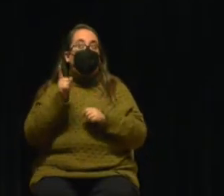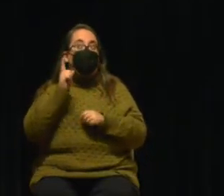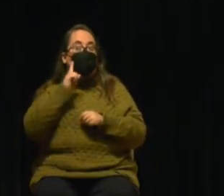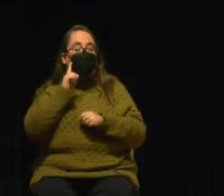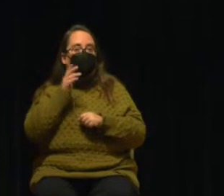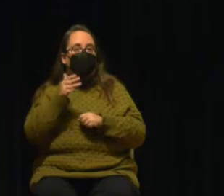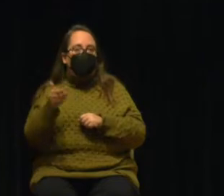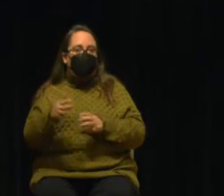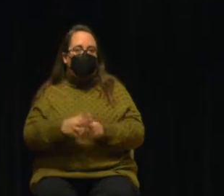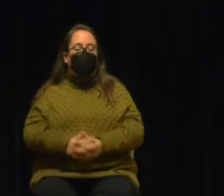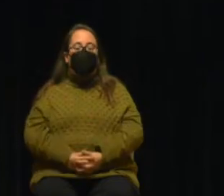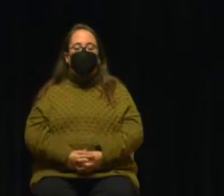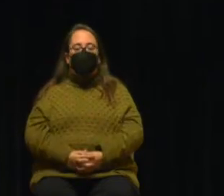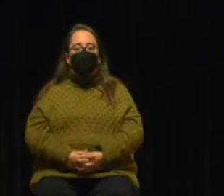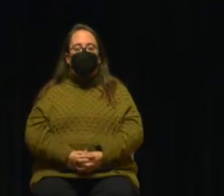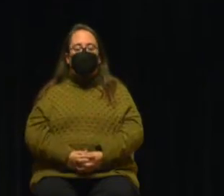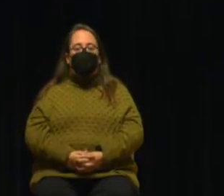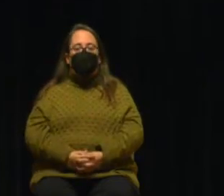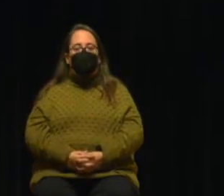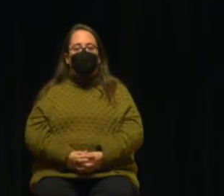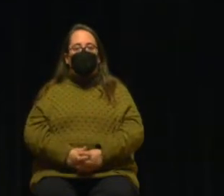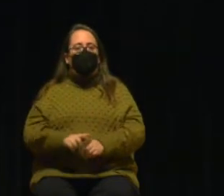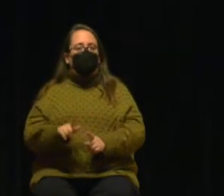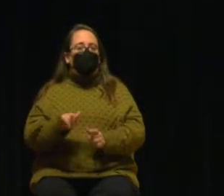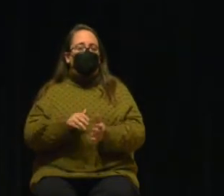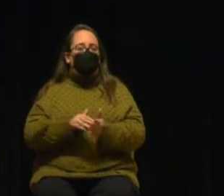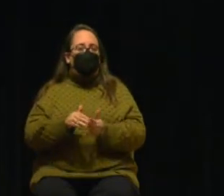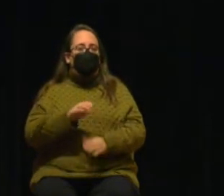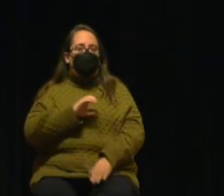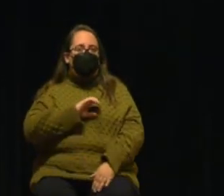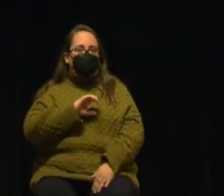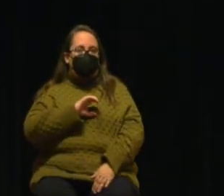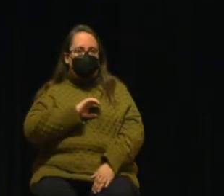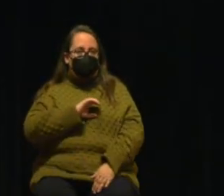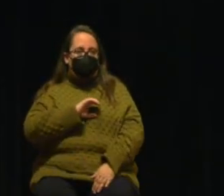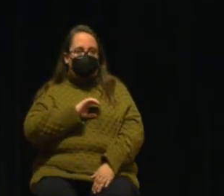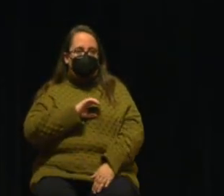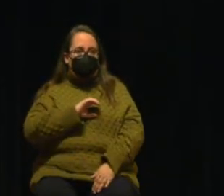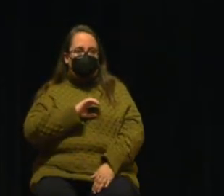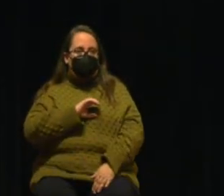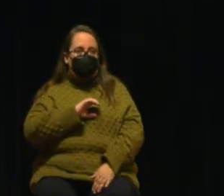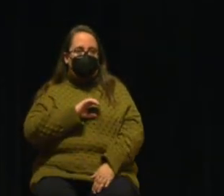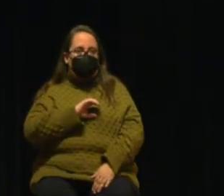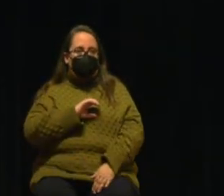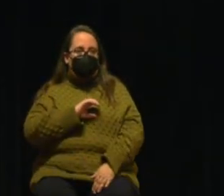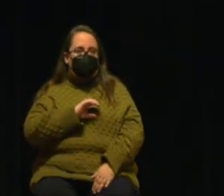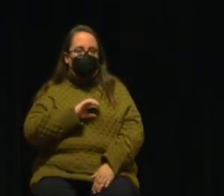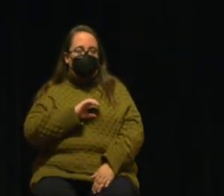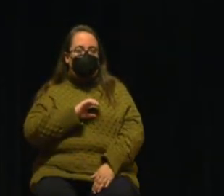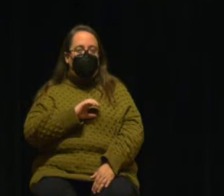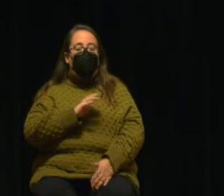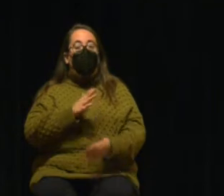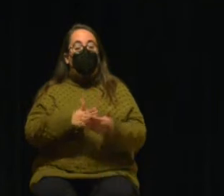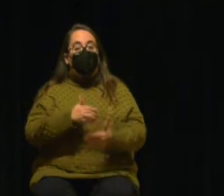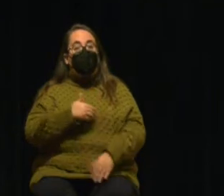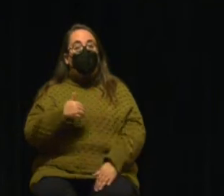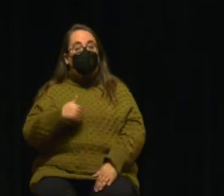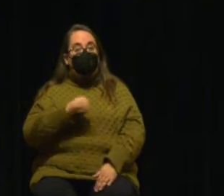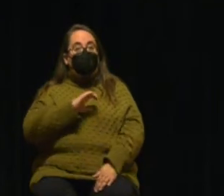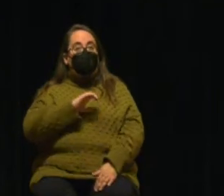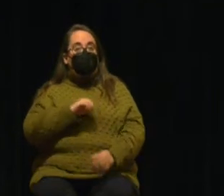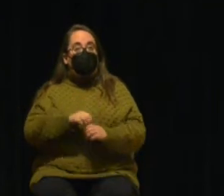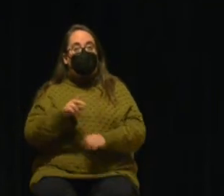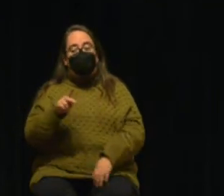things, but they were also often police officers. So there was, among some of the members of the police force in